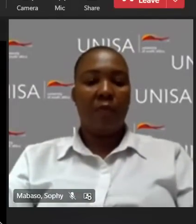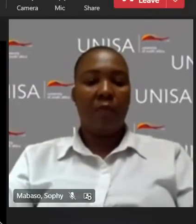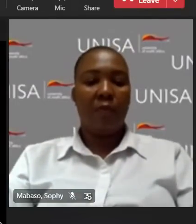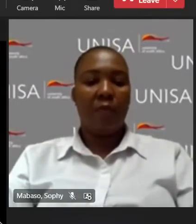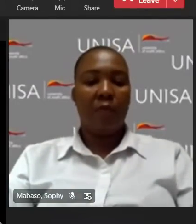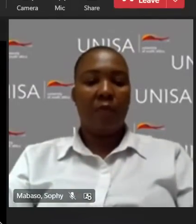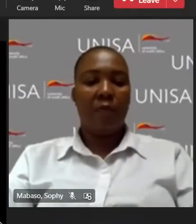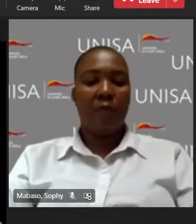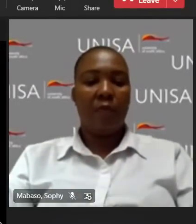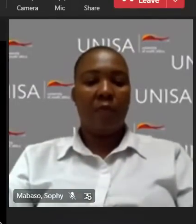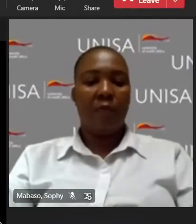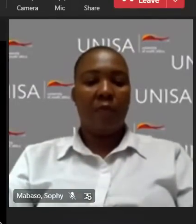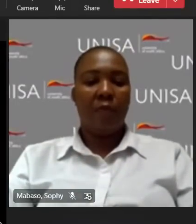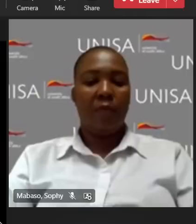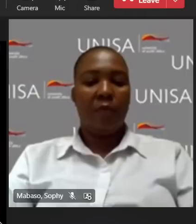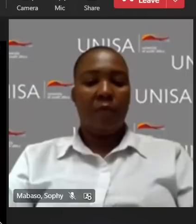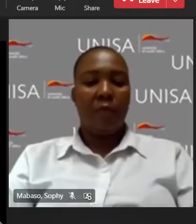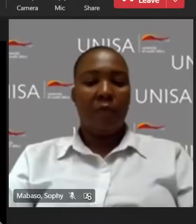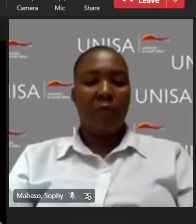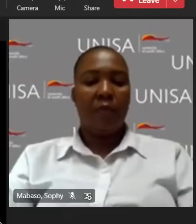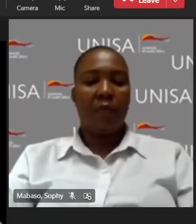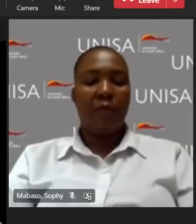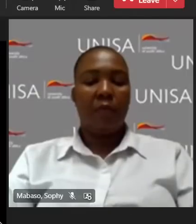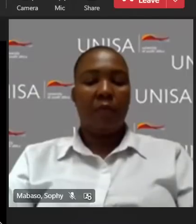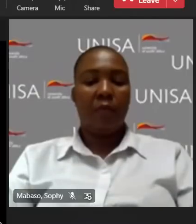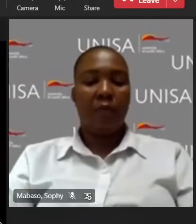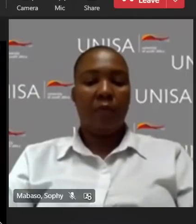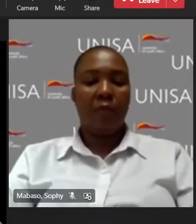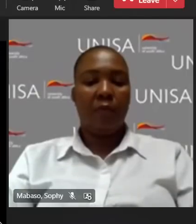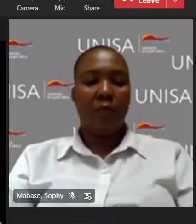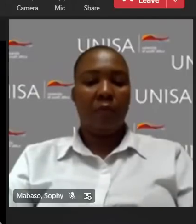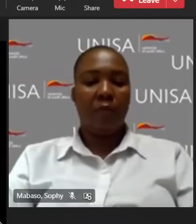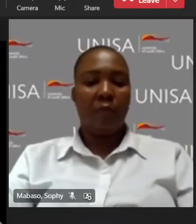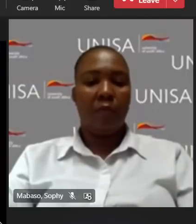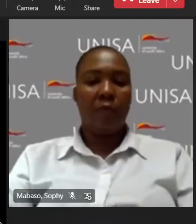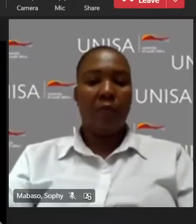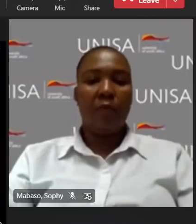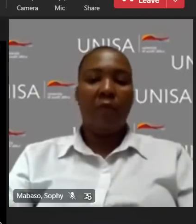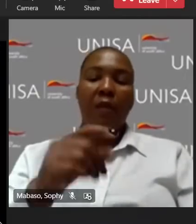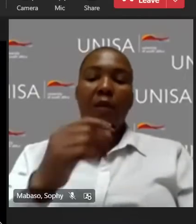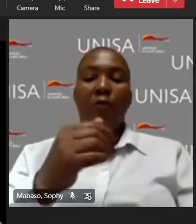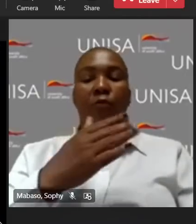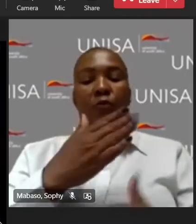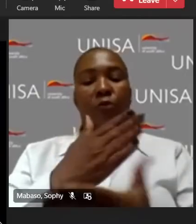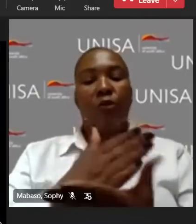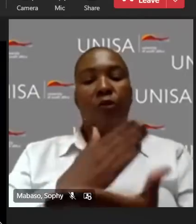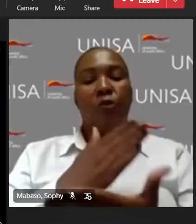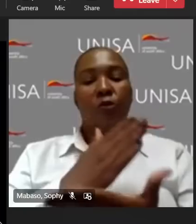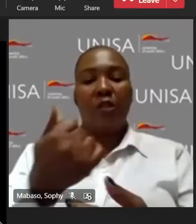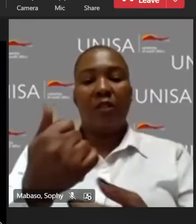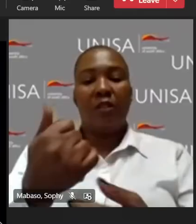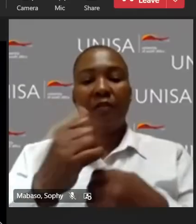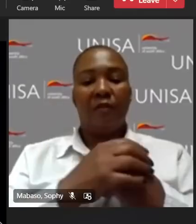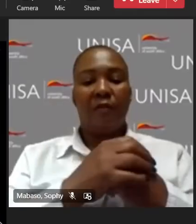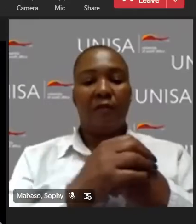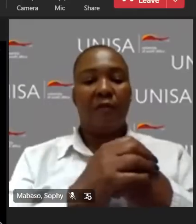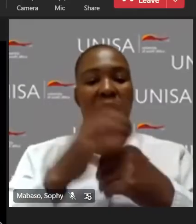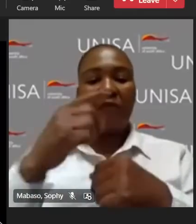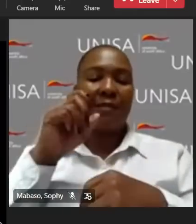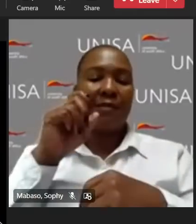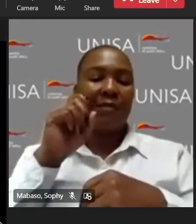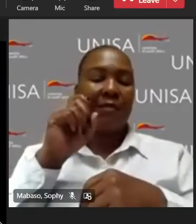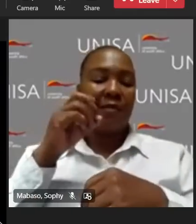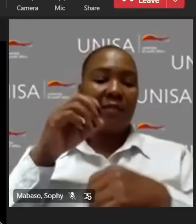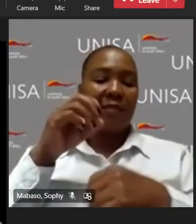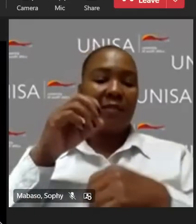Taking you through the resources that we have to ensure that you have a successful first year experience. How do